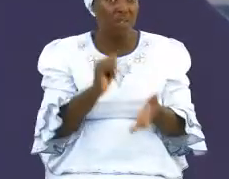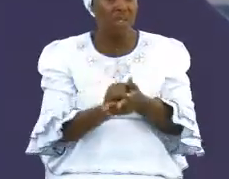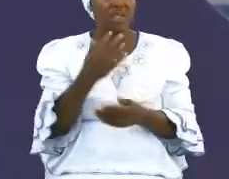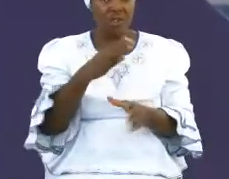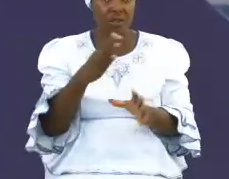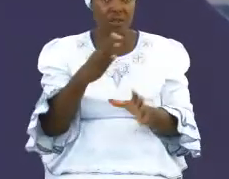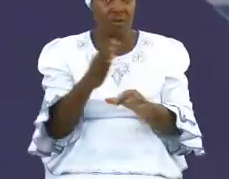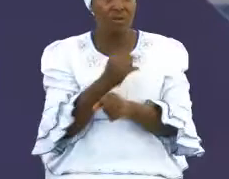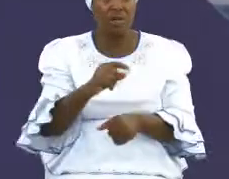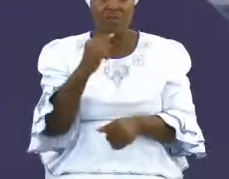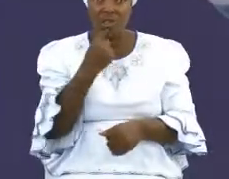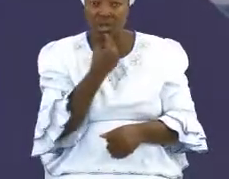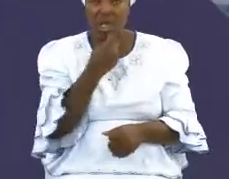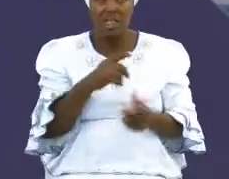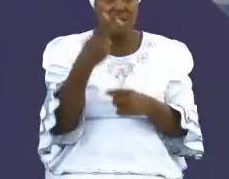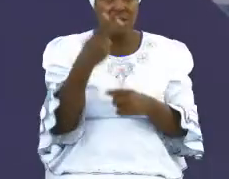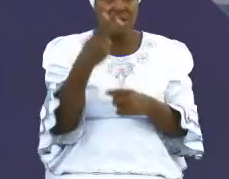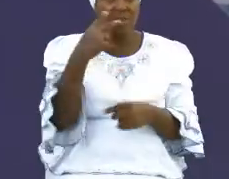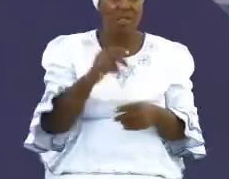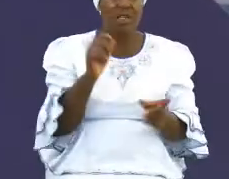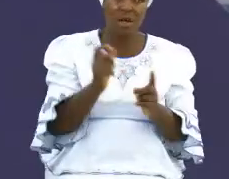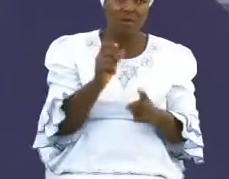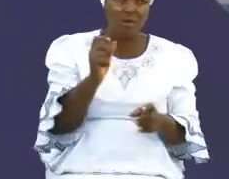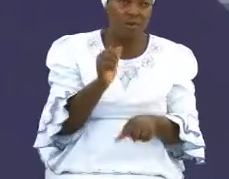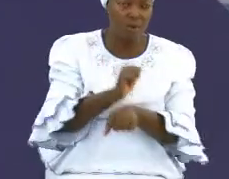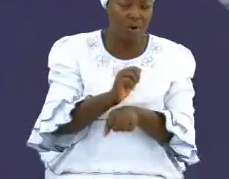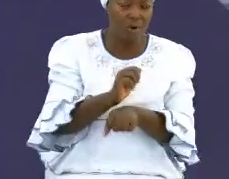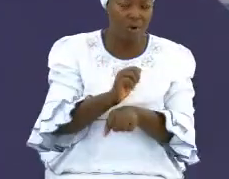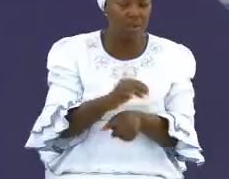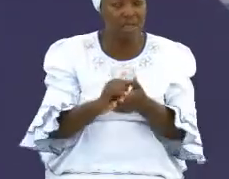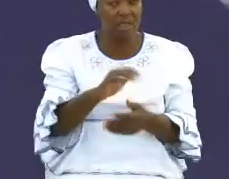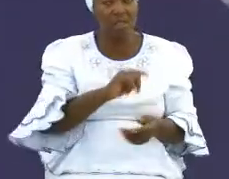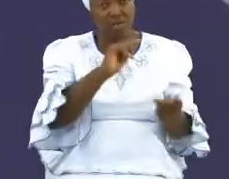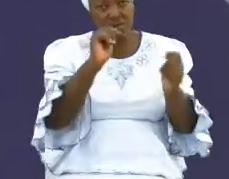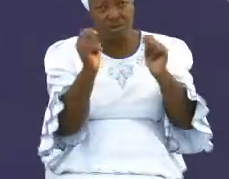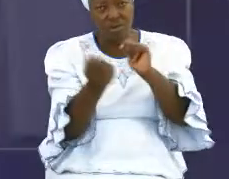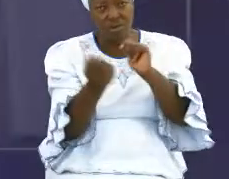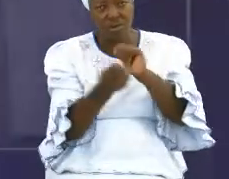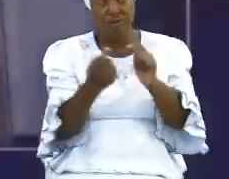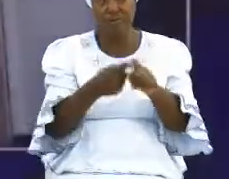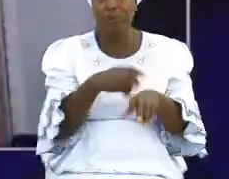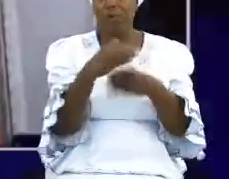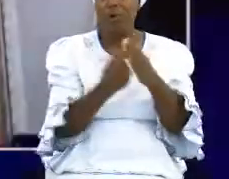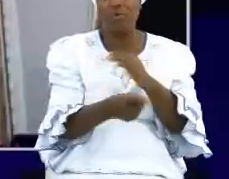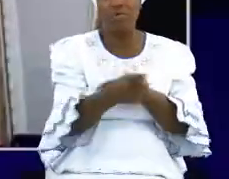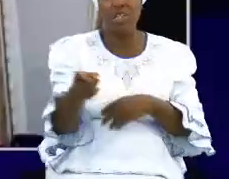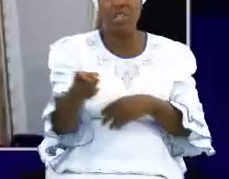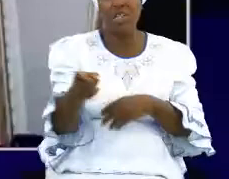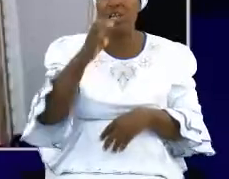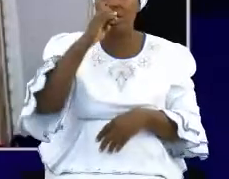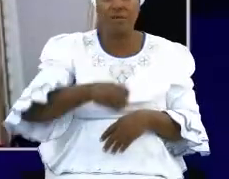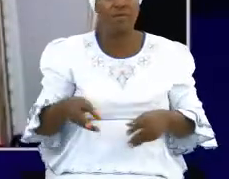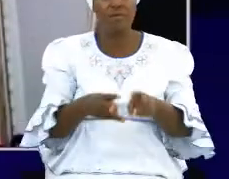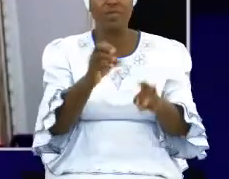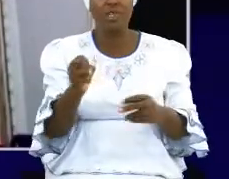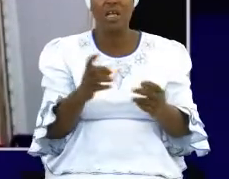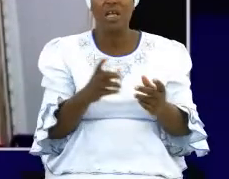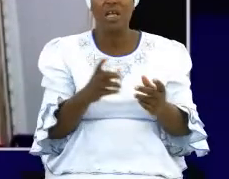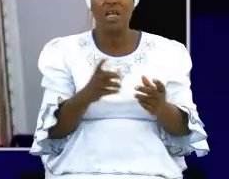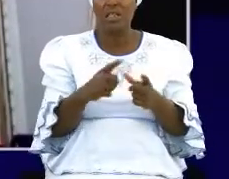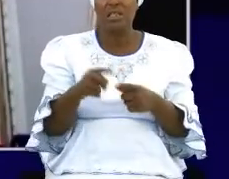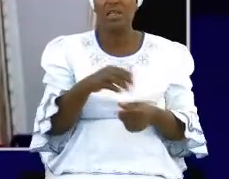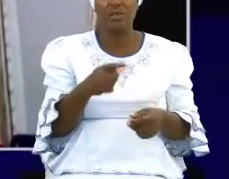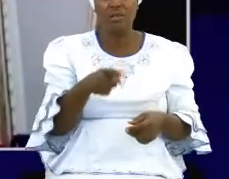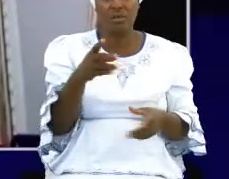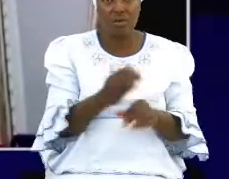their works, that they turned from their evil way. And God repented